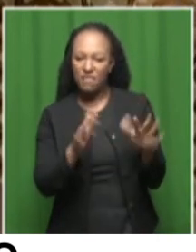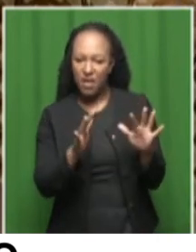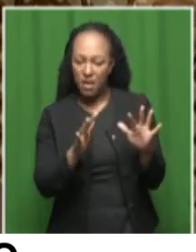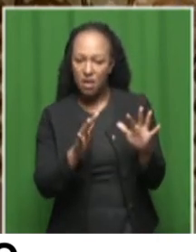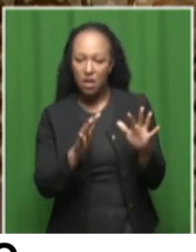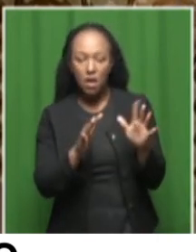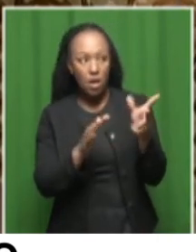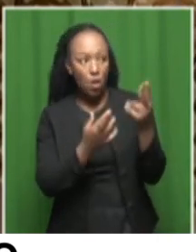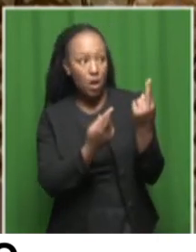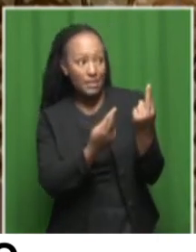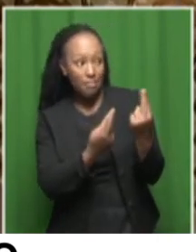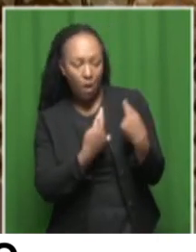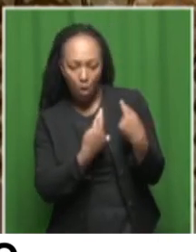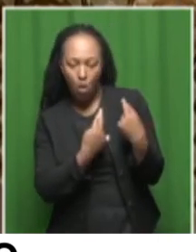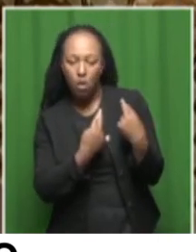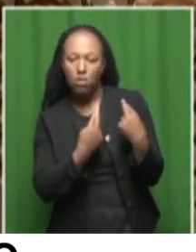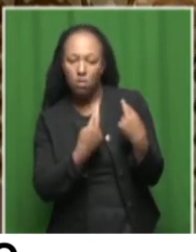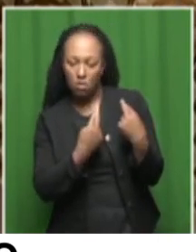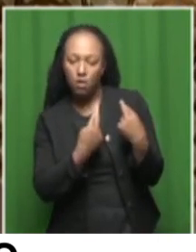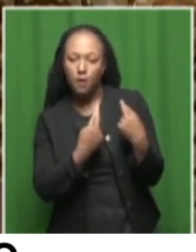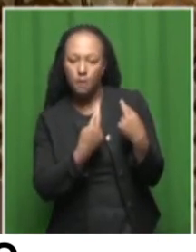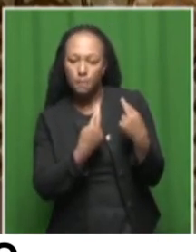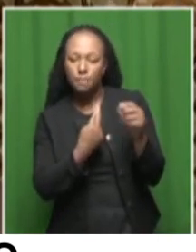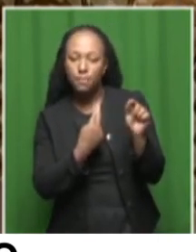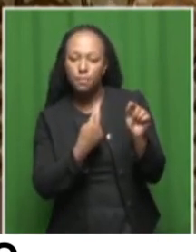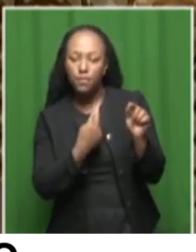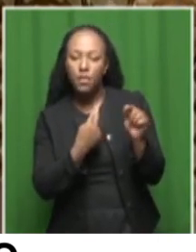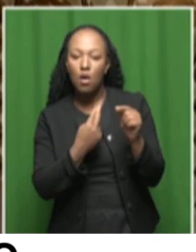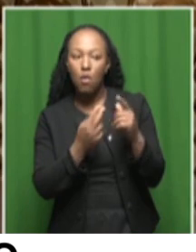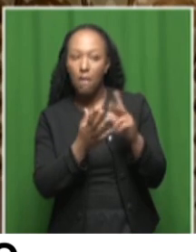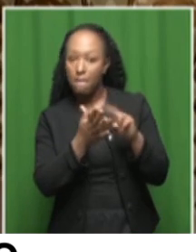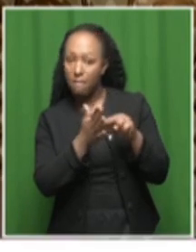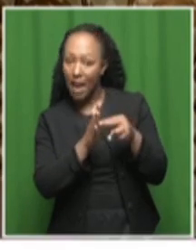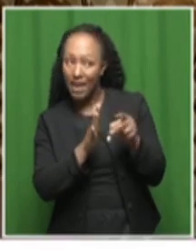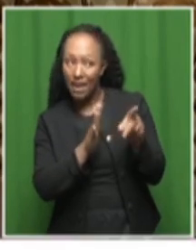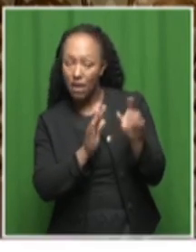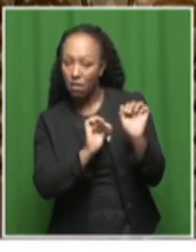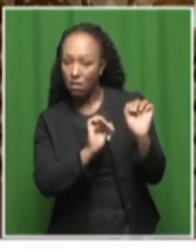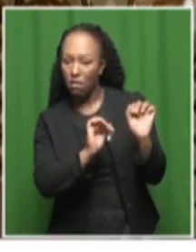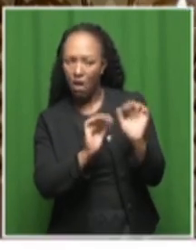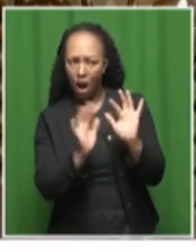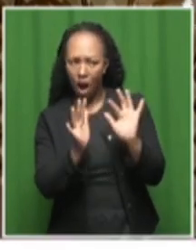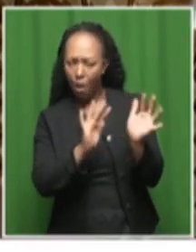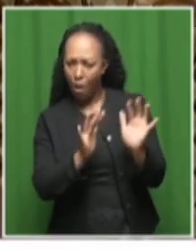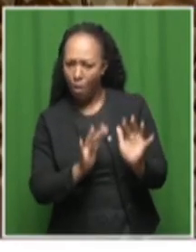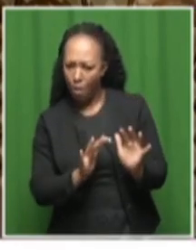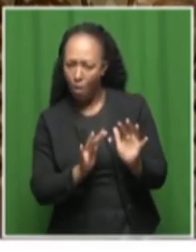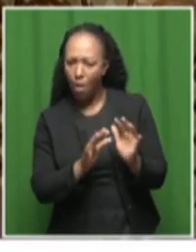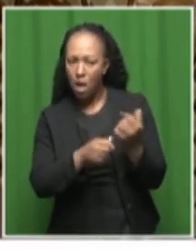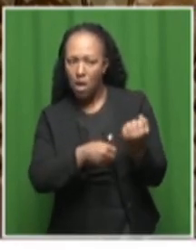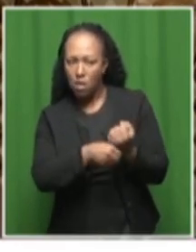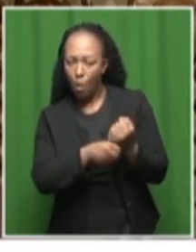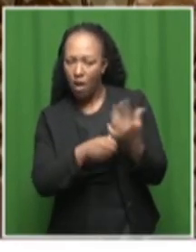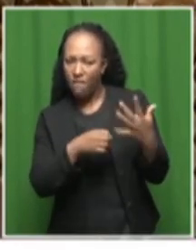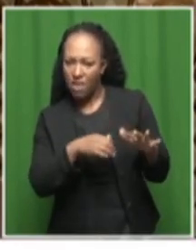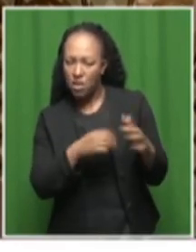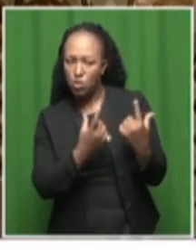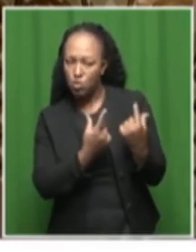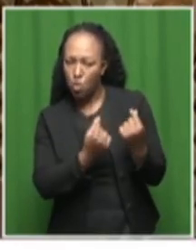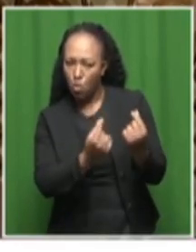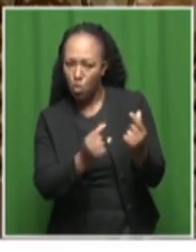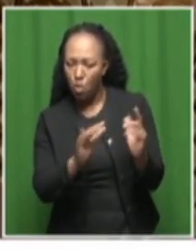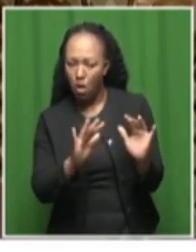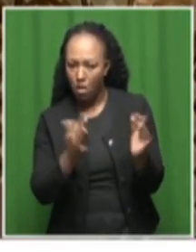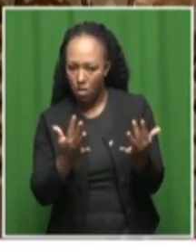their responses as in terms of the plans that they've put in place, of the work that's already been done, and